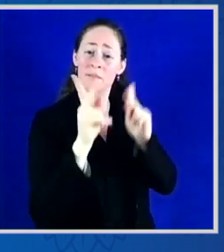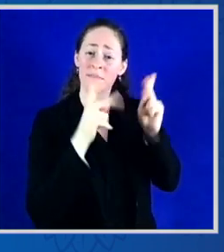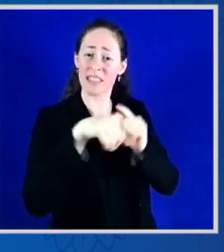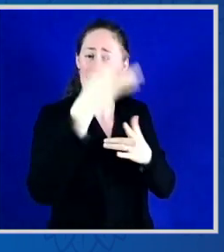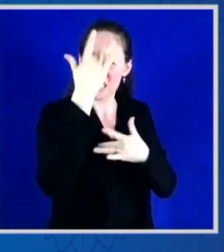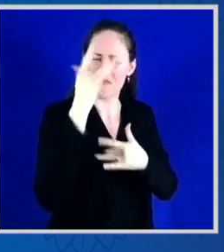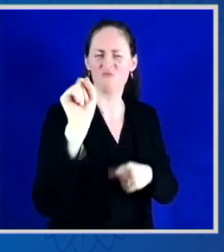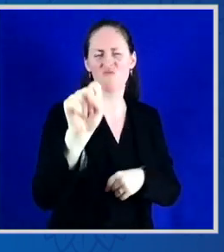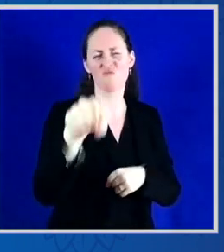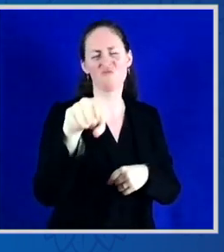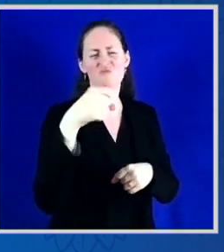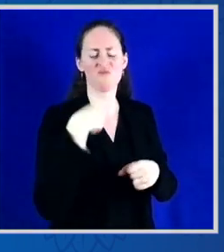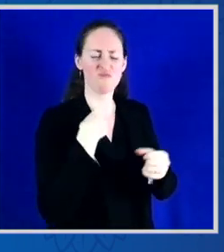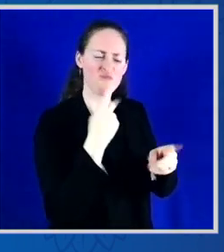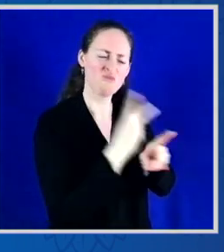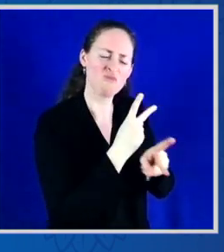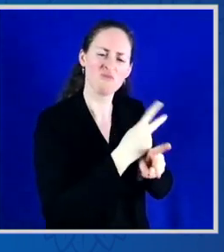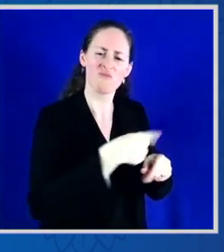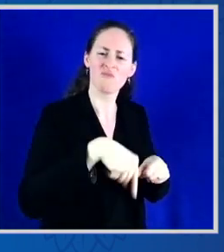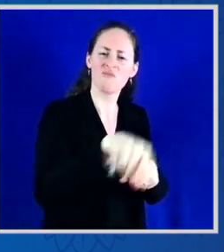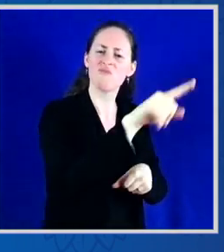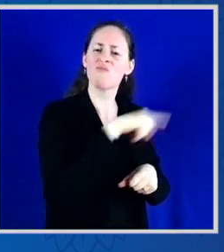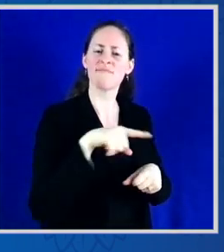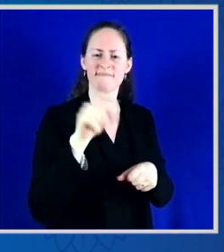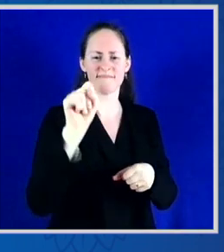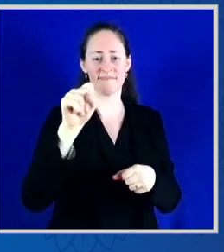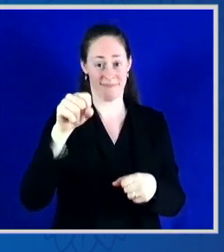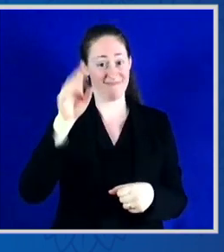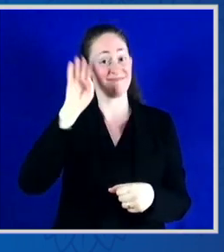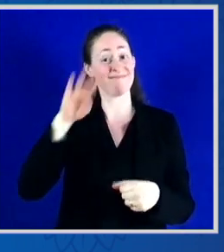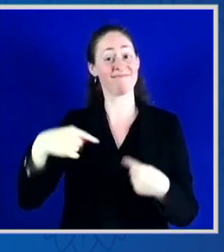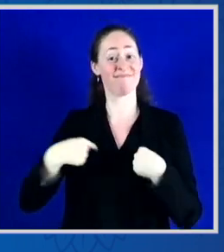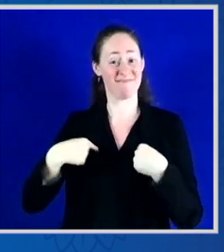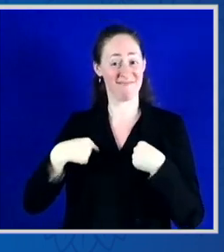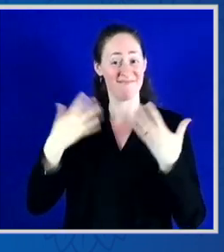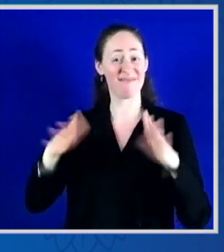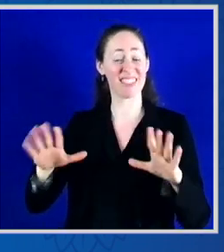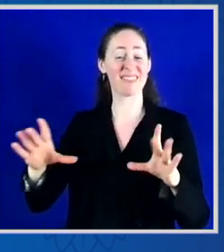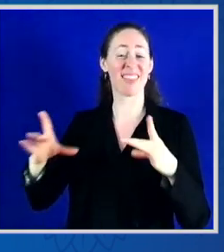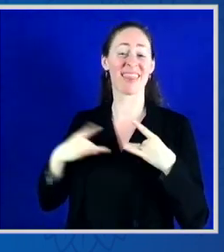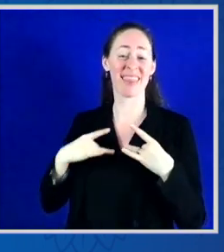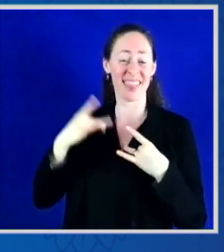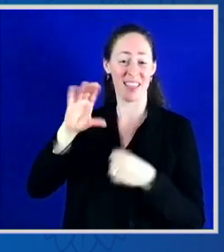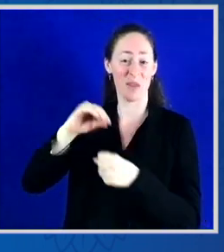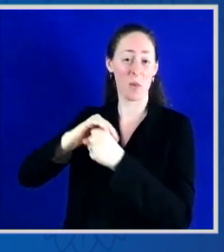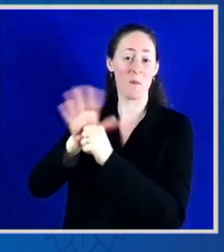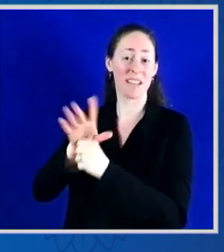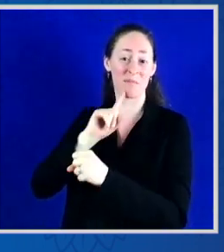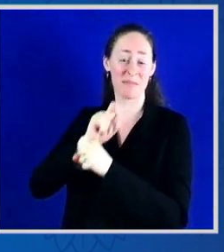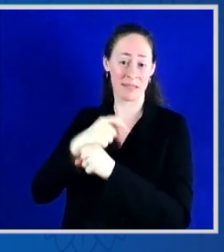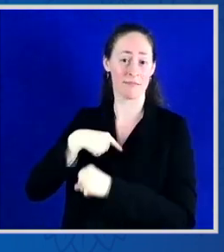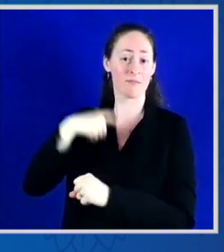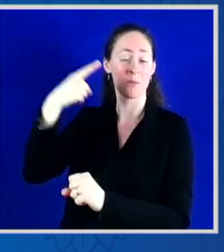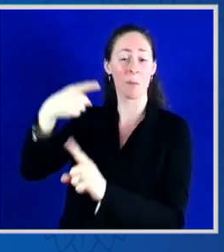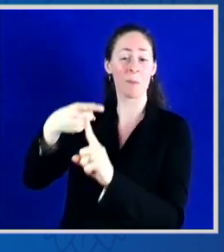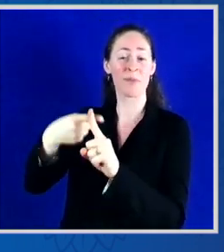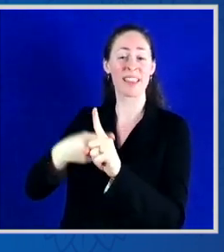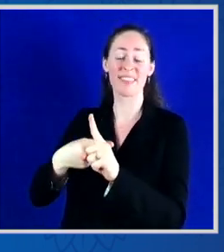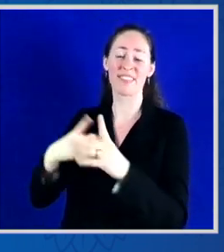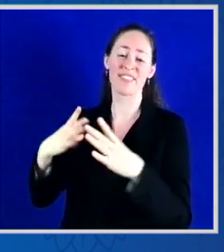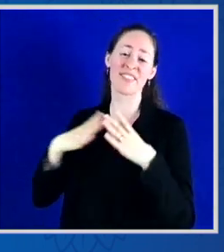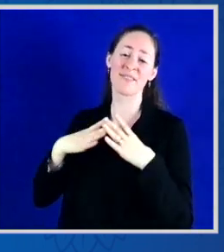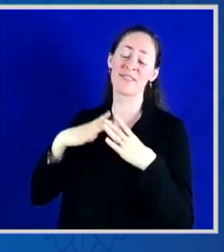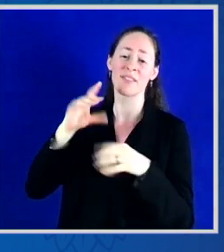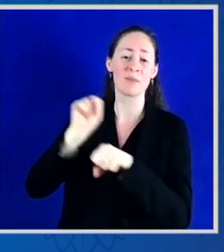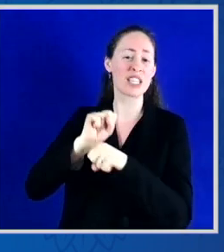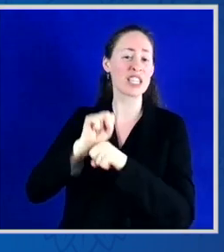I ended up catching COVID last year, unfortunately, and I was out for like a month. But as soon as I felt good, I came back to